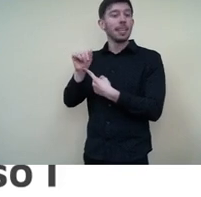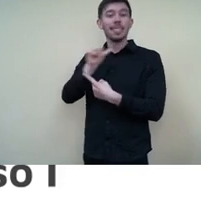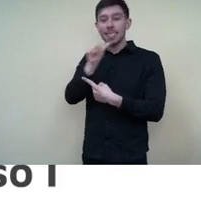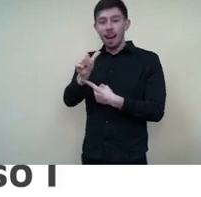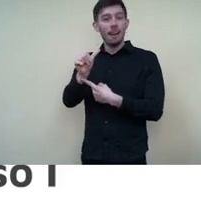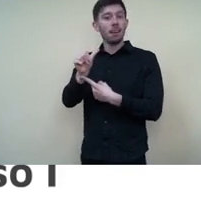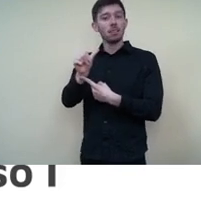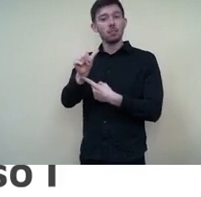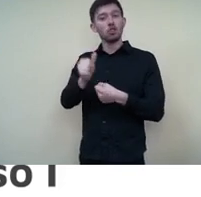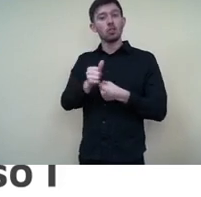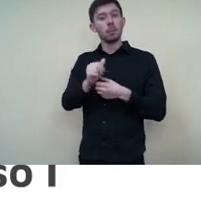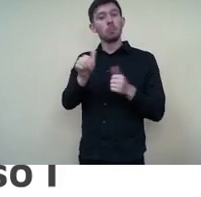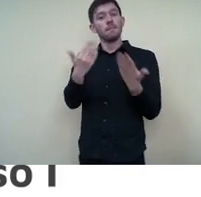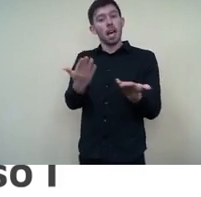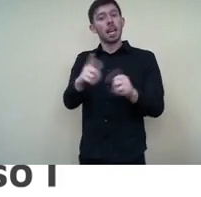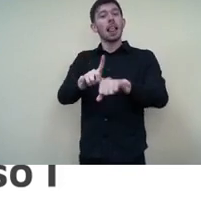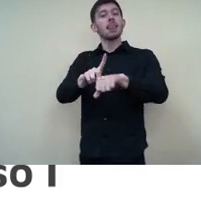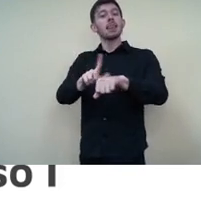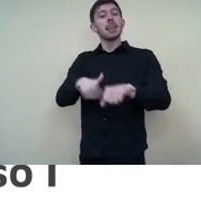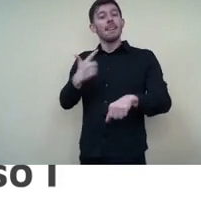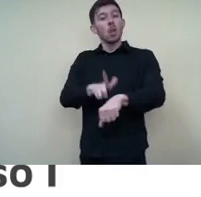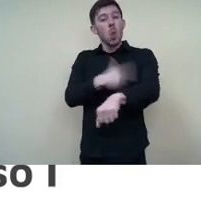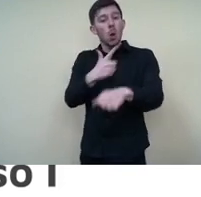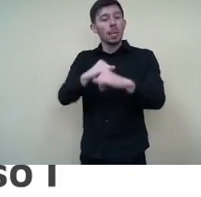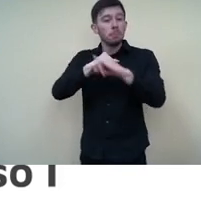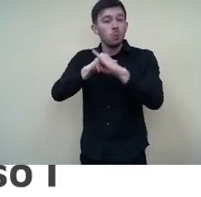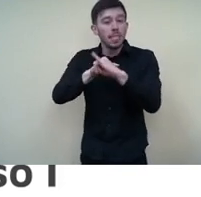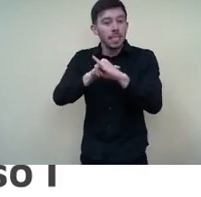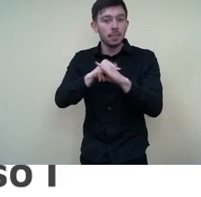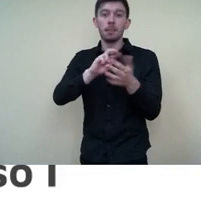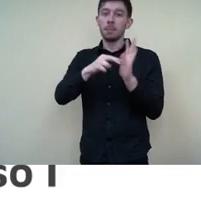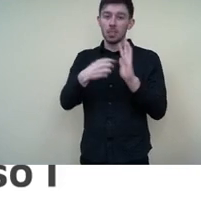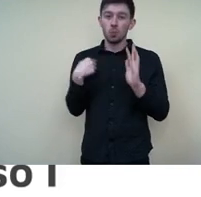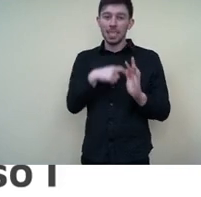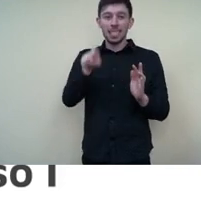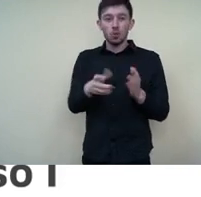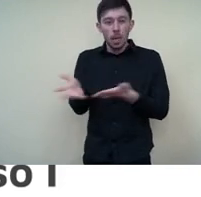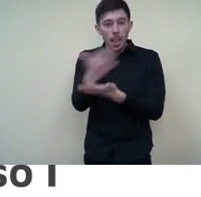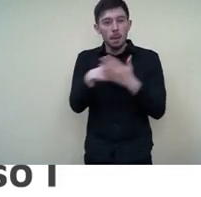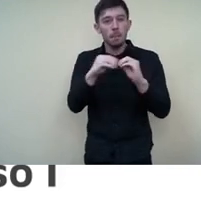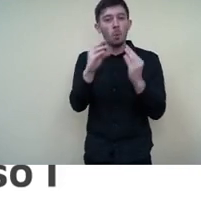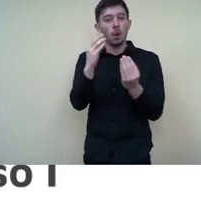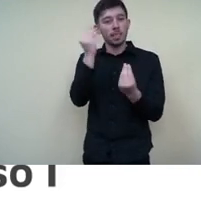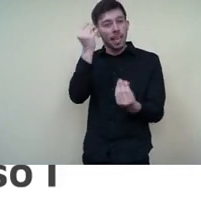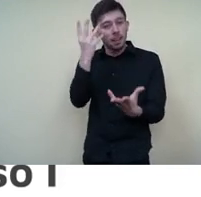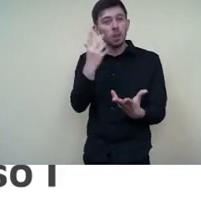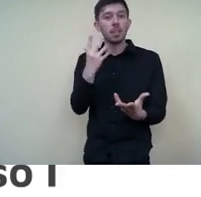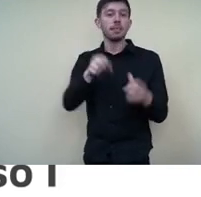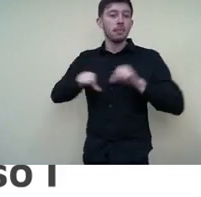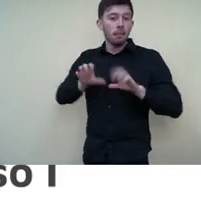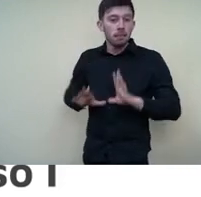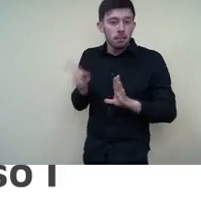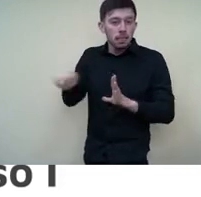lifelong immunity to COVID-19. And because of that, there still needs to be more data on this. We still don't know. Scientists are still working on